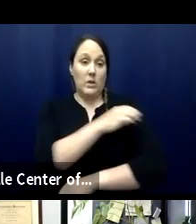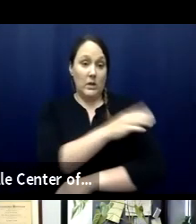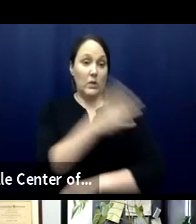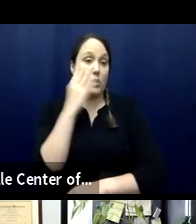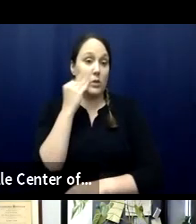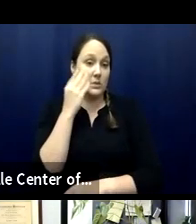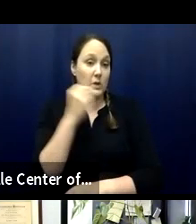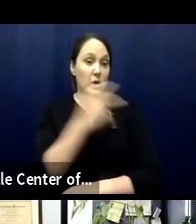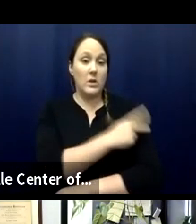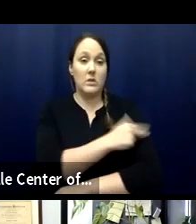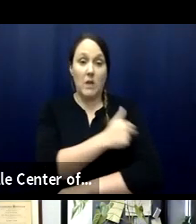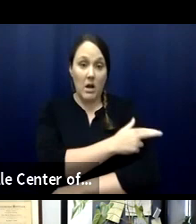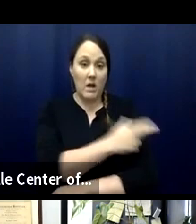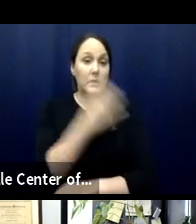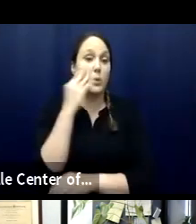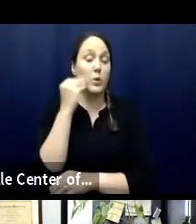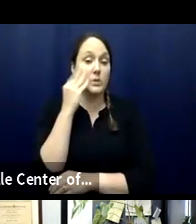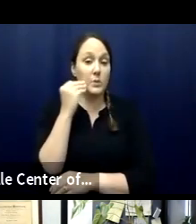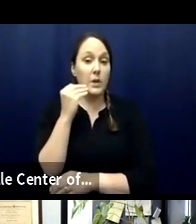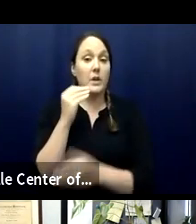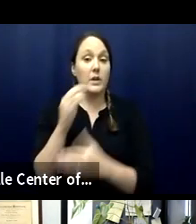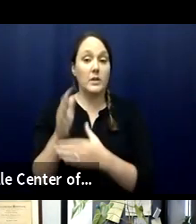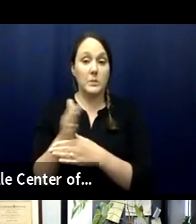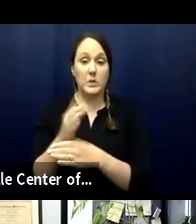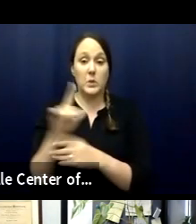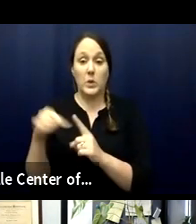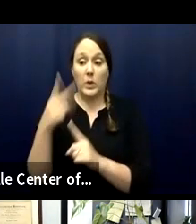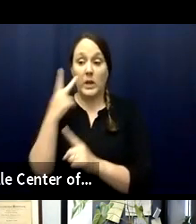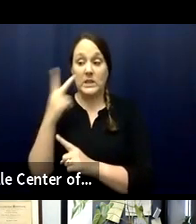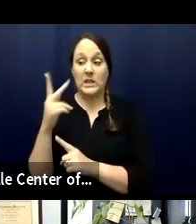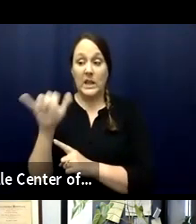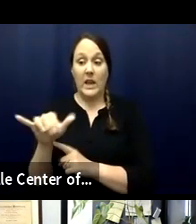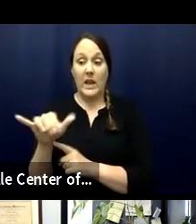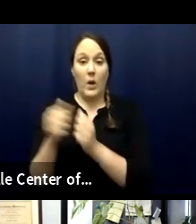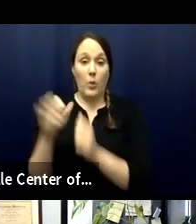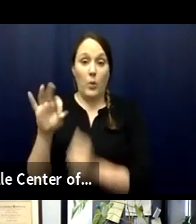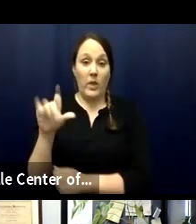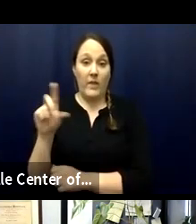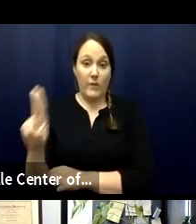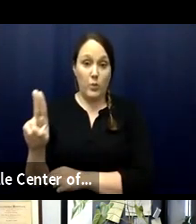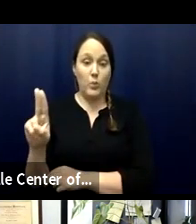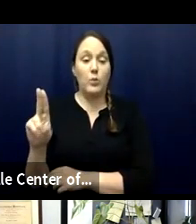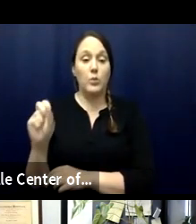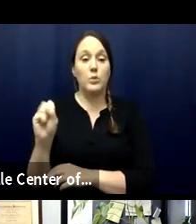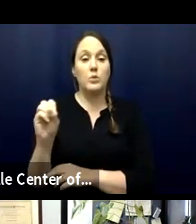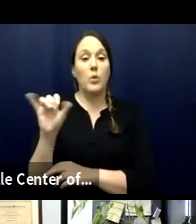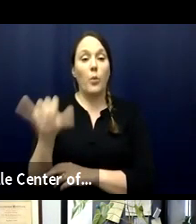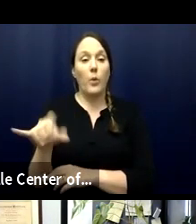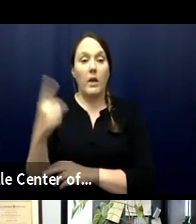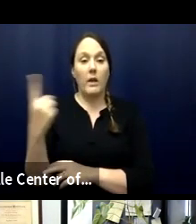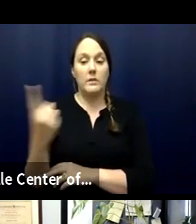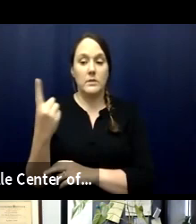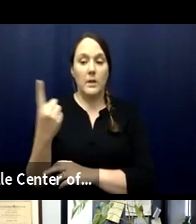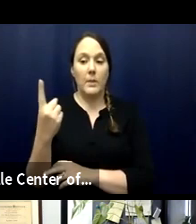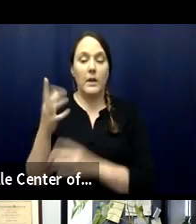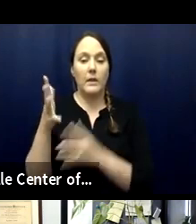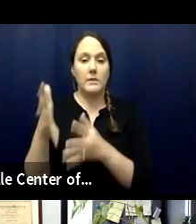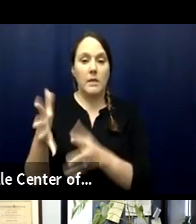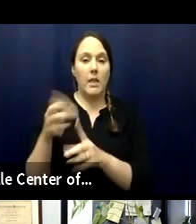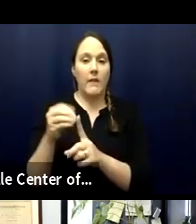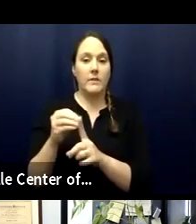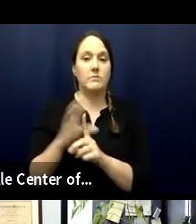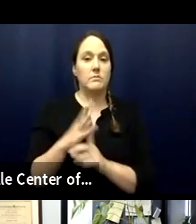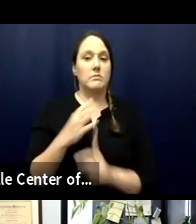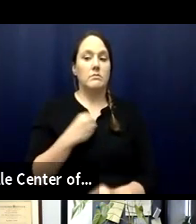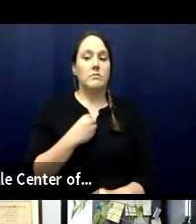experience between when we see that related to flu. And so, I mean, that's something that has left an impact on